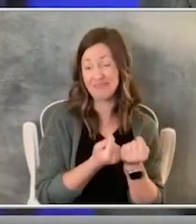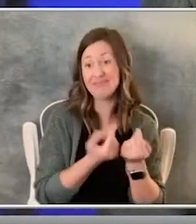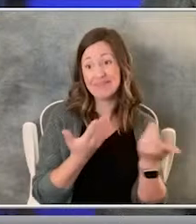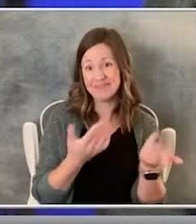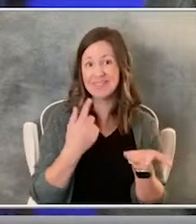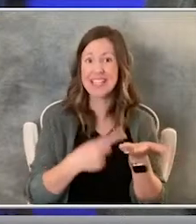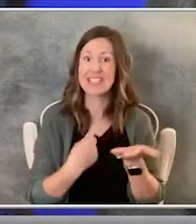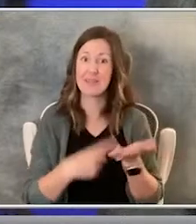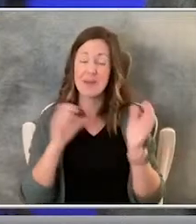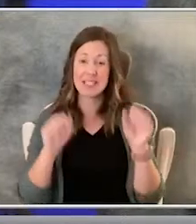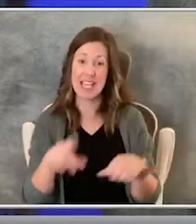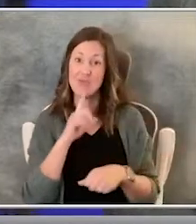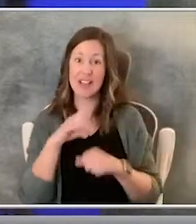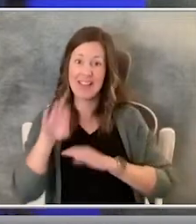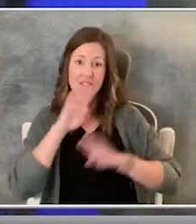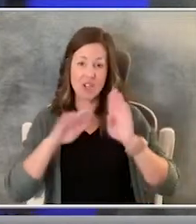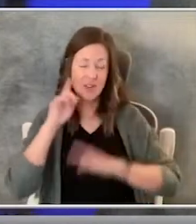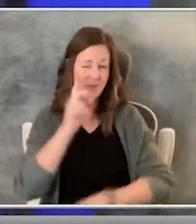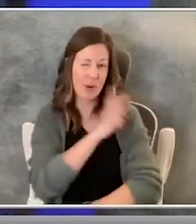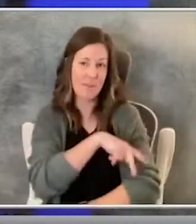life? And